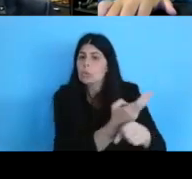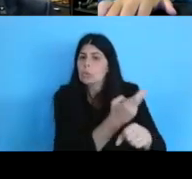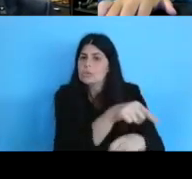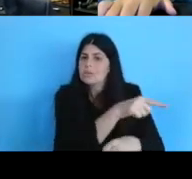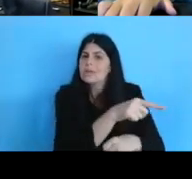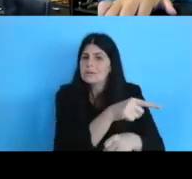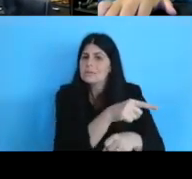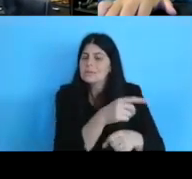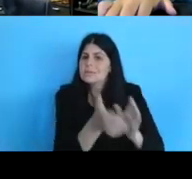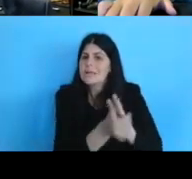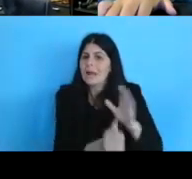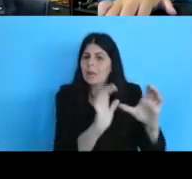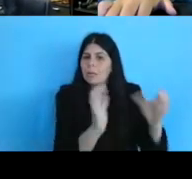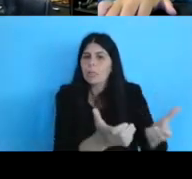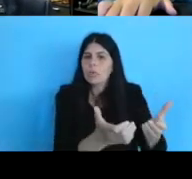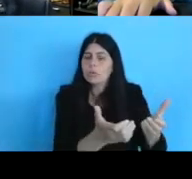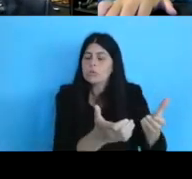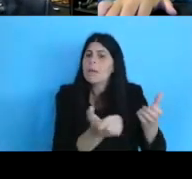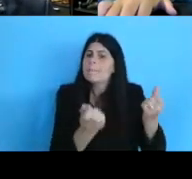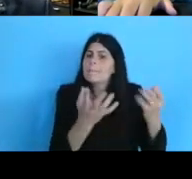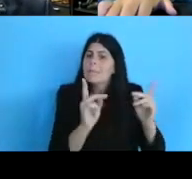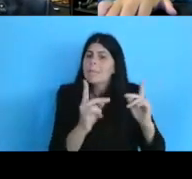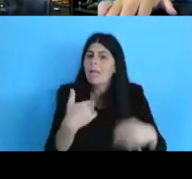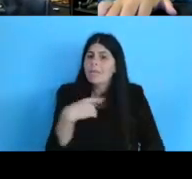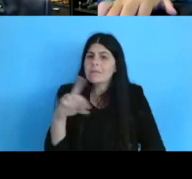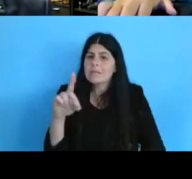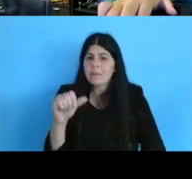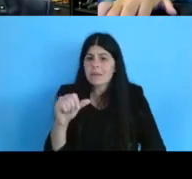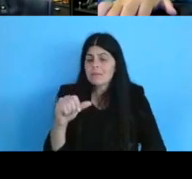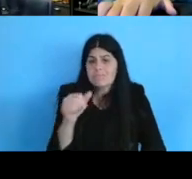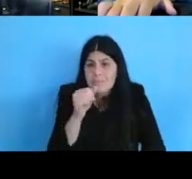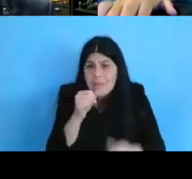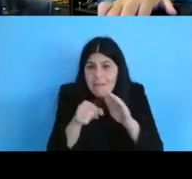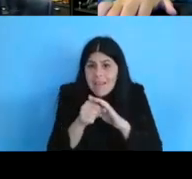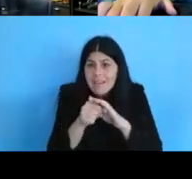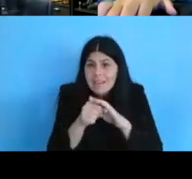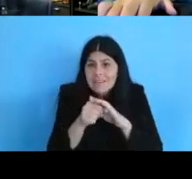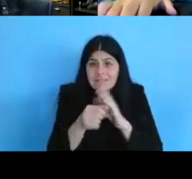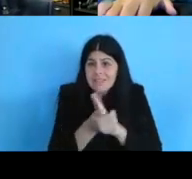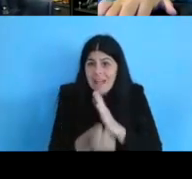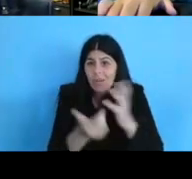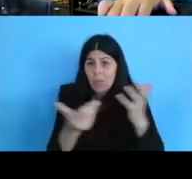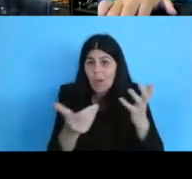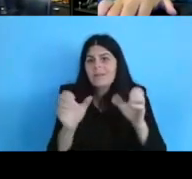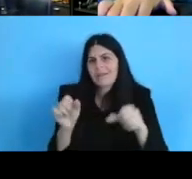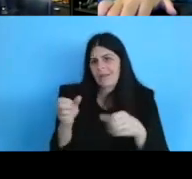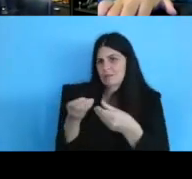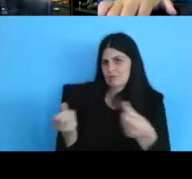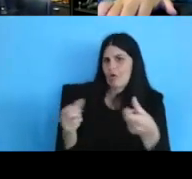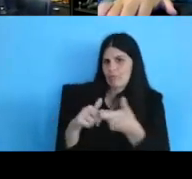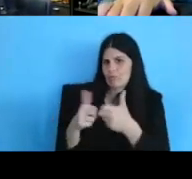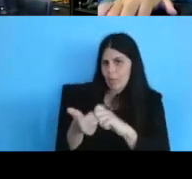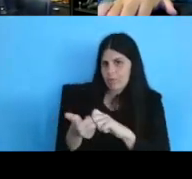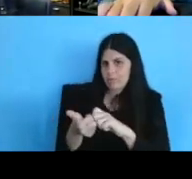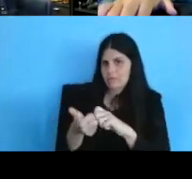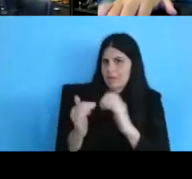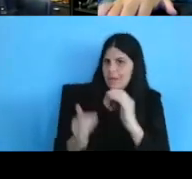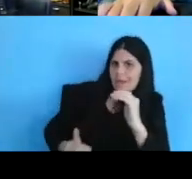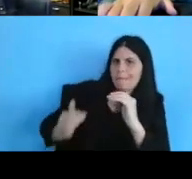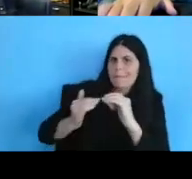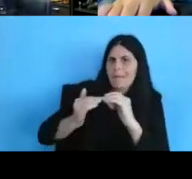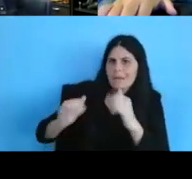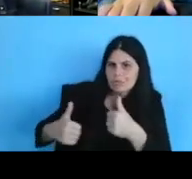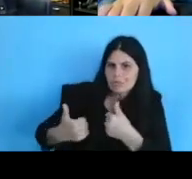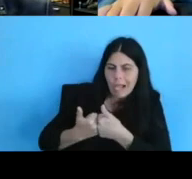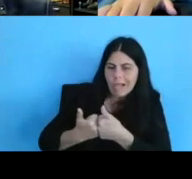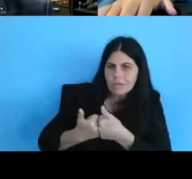talent of solving problems, and that ability to solve problems and meet challenges often come